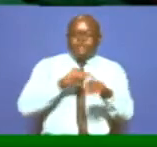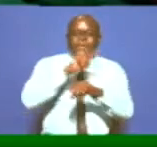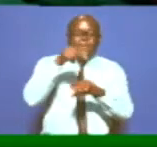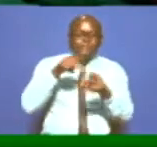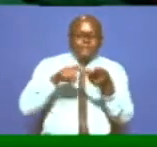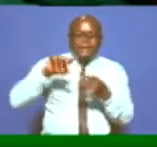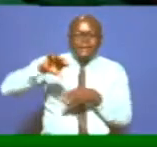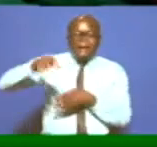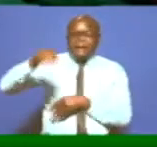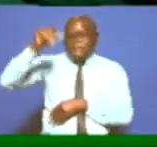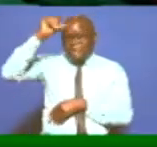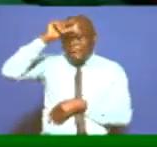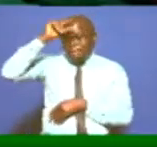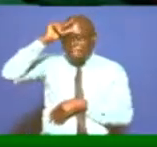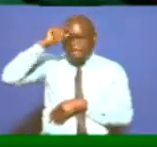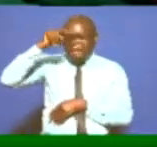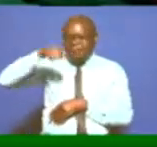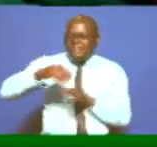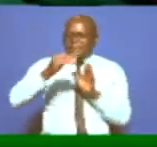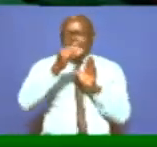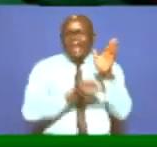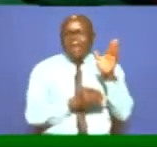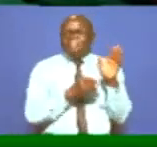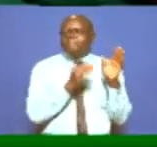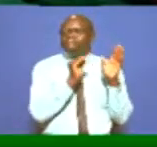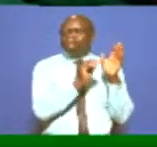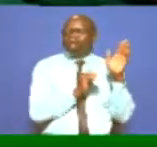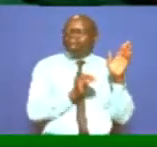the county governments.